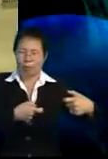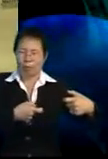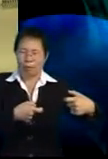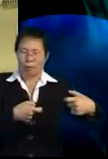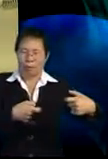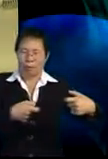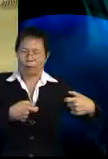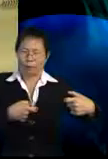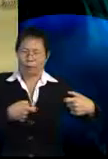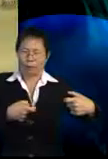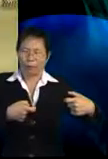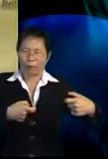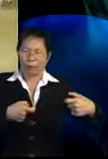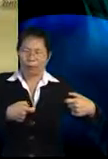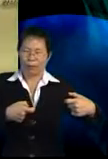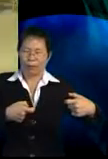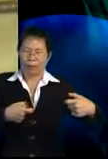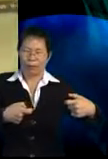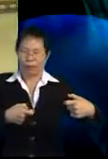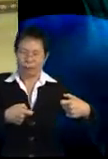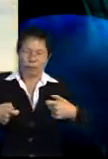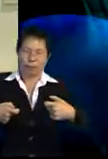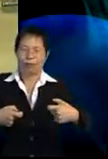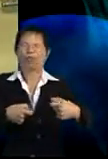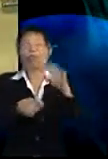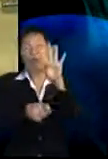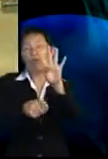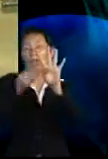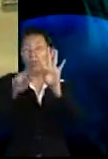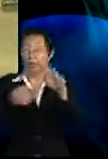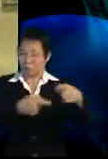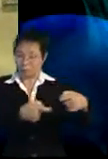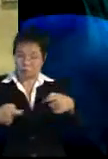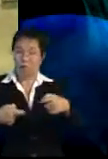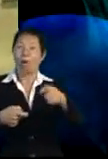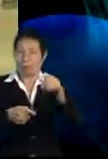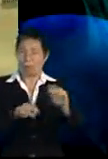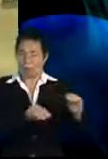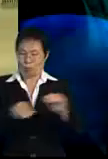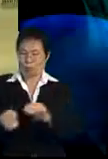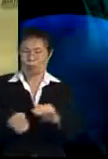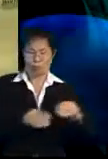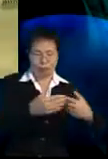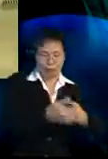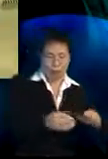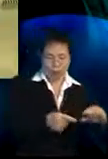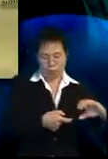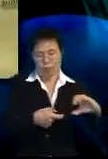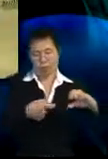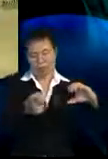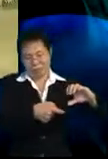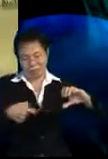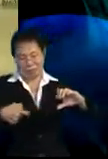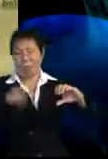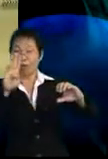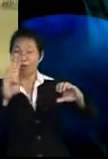2 Newton, 3 Newton, 4 Newton. It moves. The wooden block moves when the reading